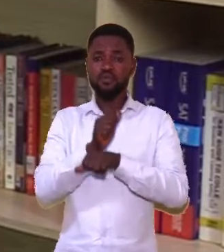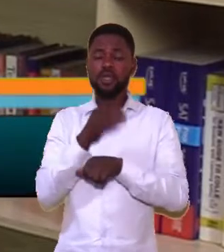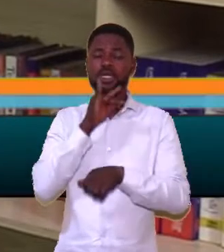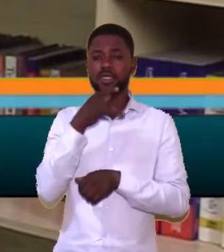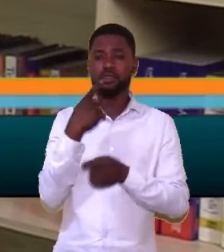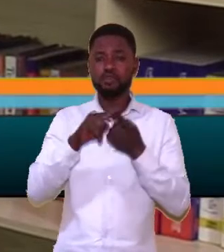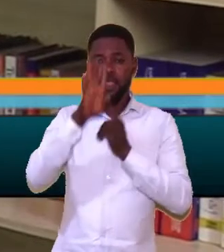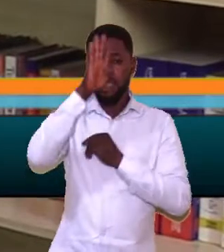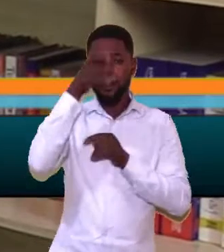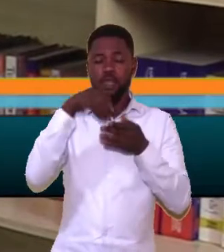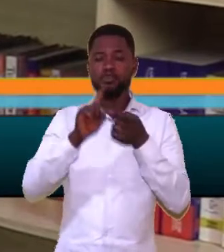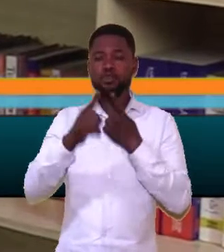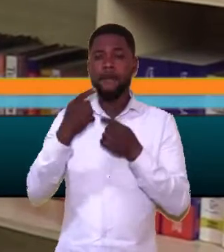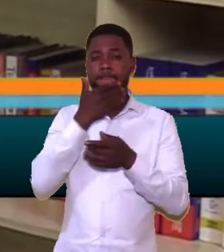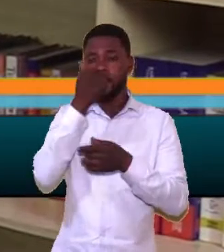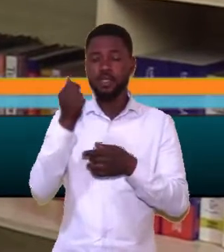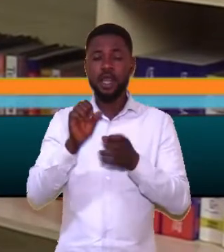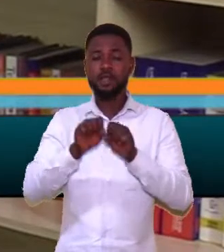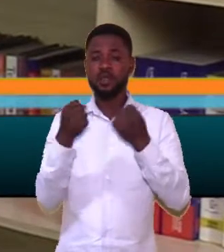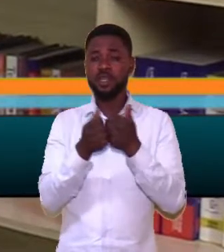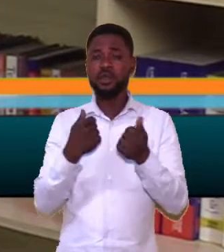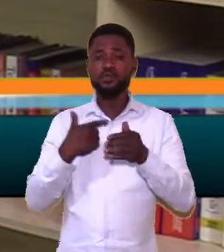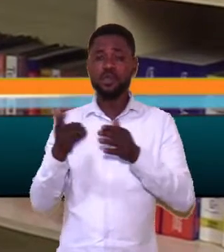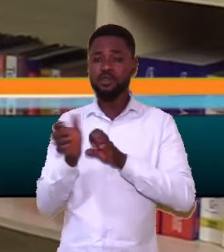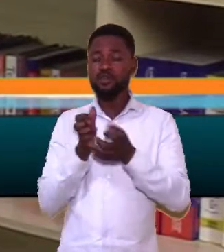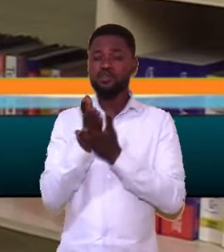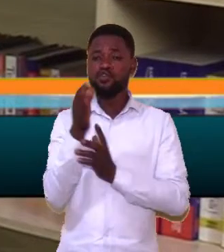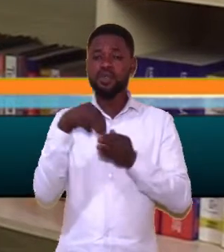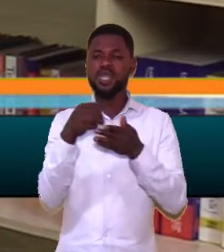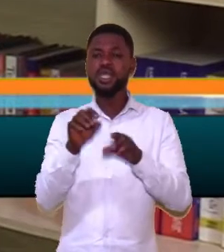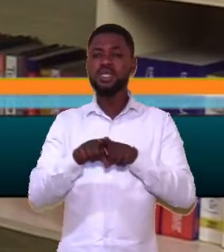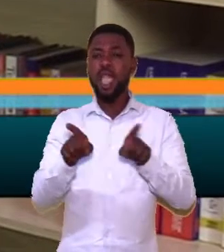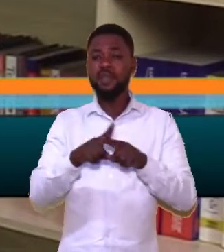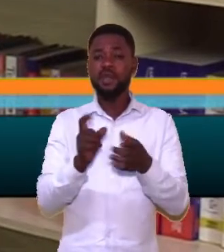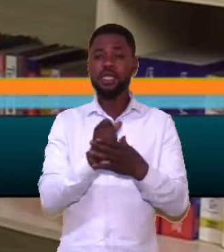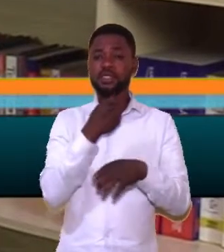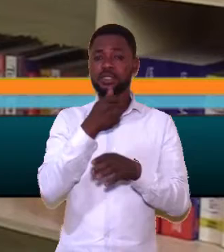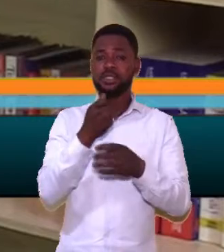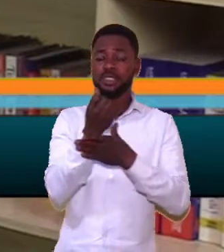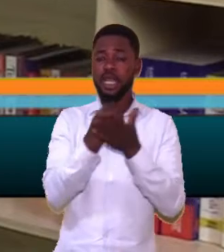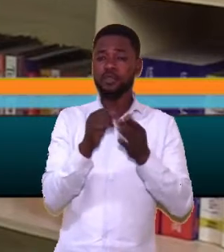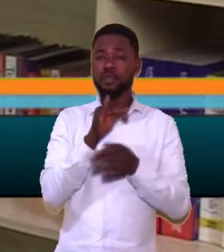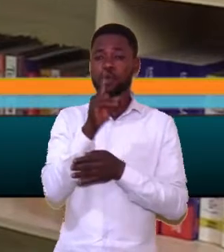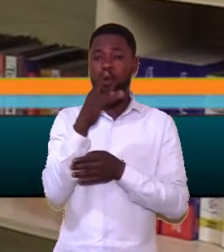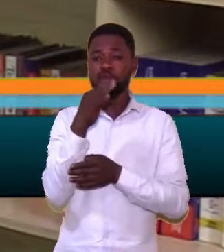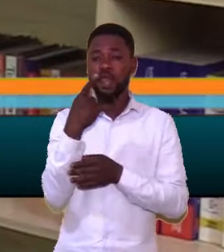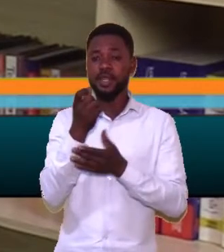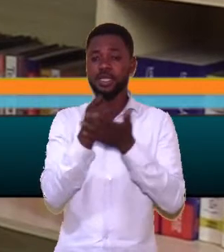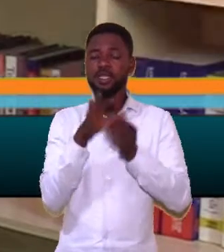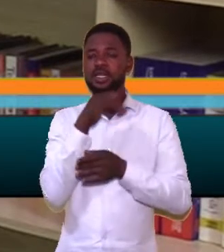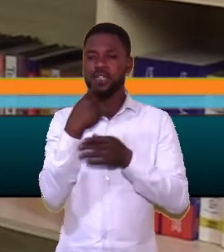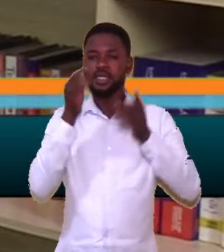is innovation for a better society. And we do this through, in different sectors. And one of these sectors is